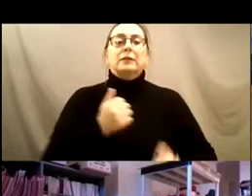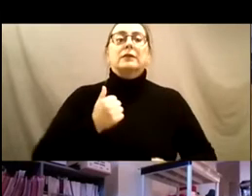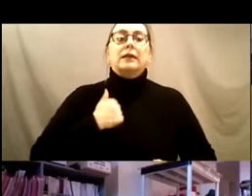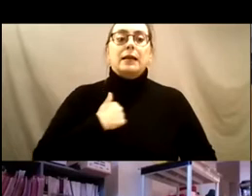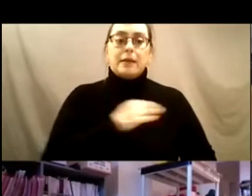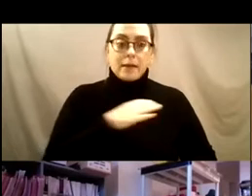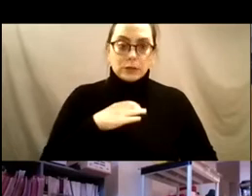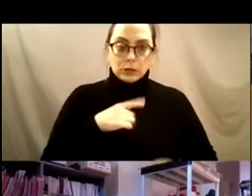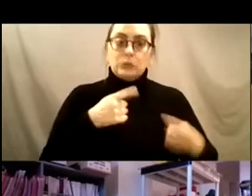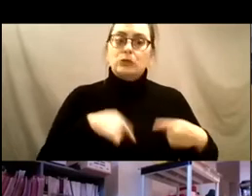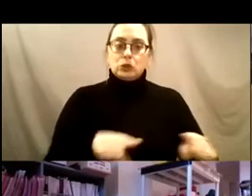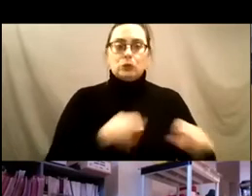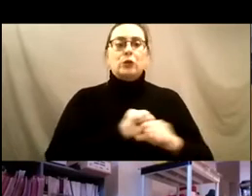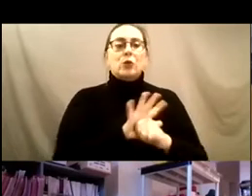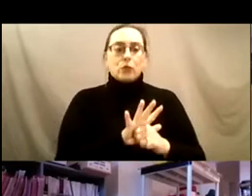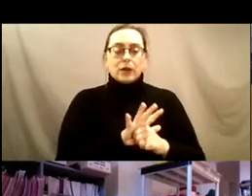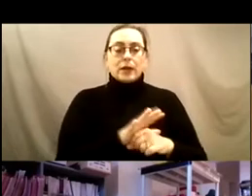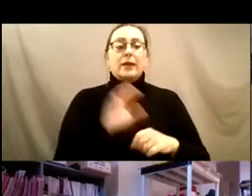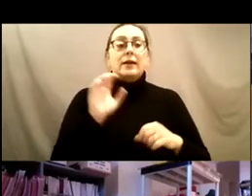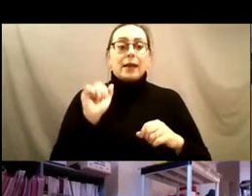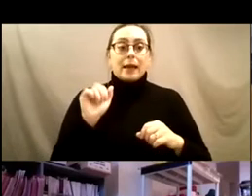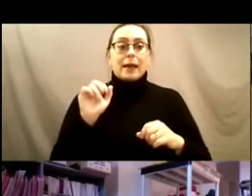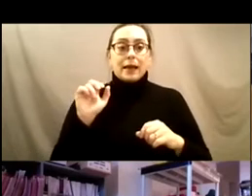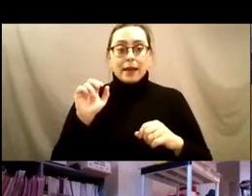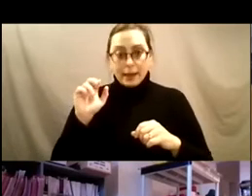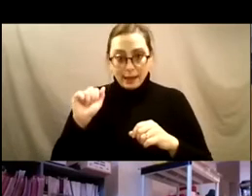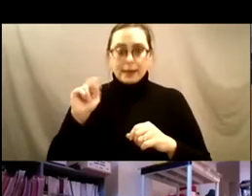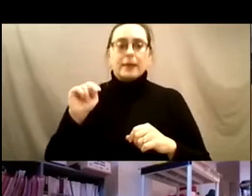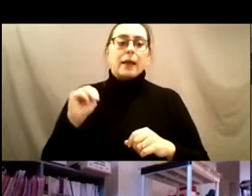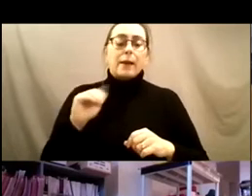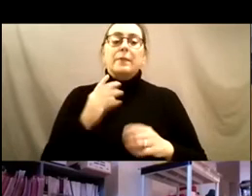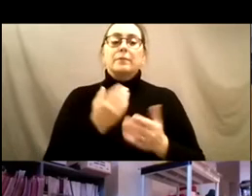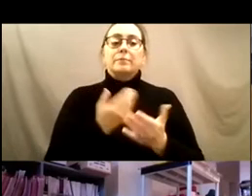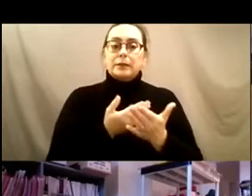Council during COVID, which AANM